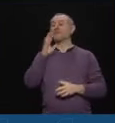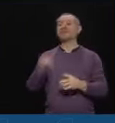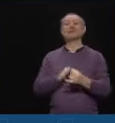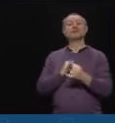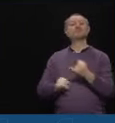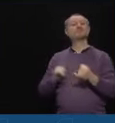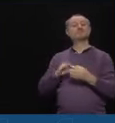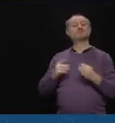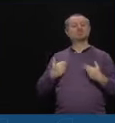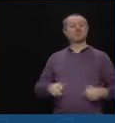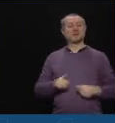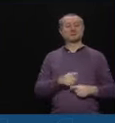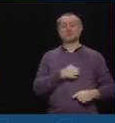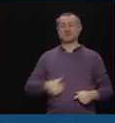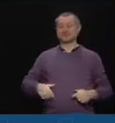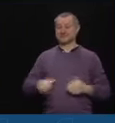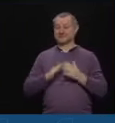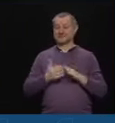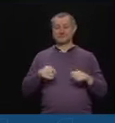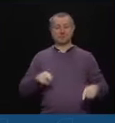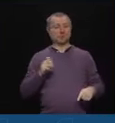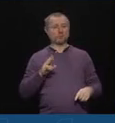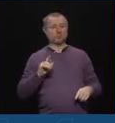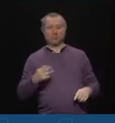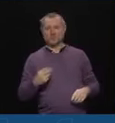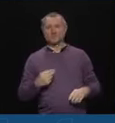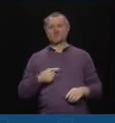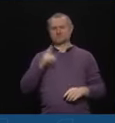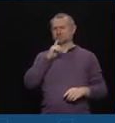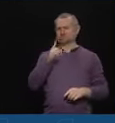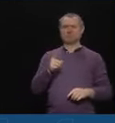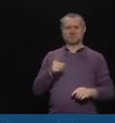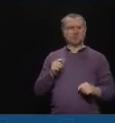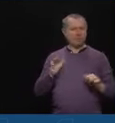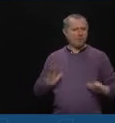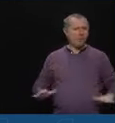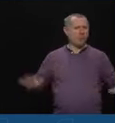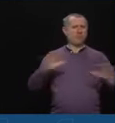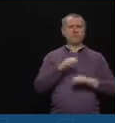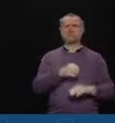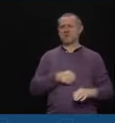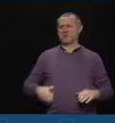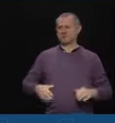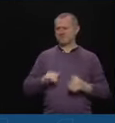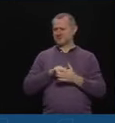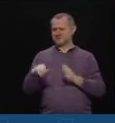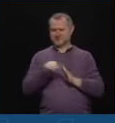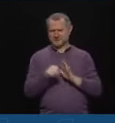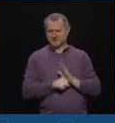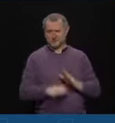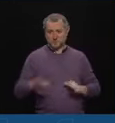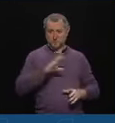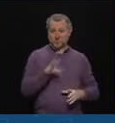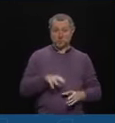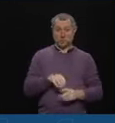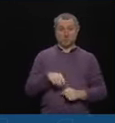sure all the mayors in this, throughout the state of New York, including Mayor Kelly Decker, who's here from Port